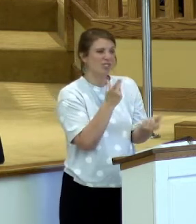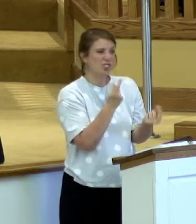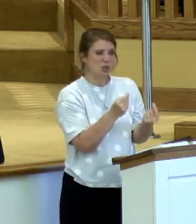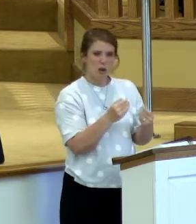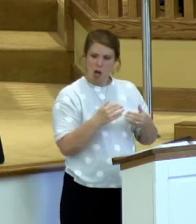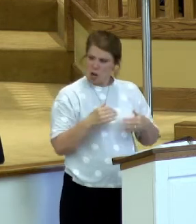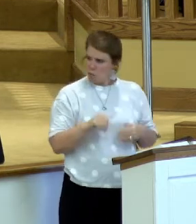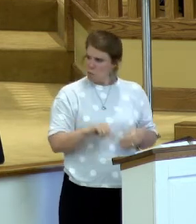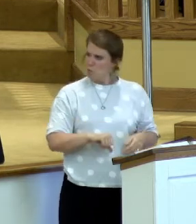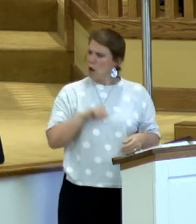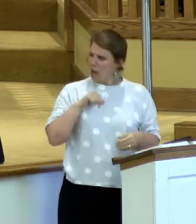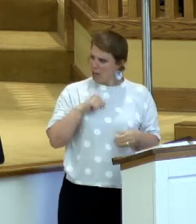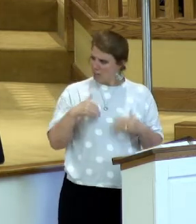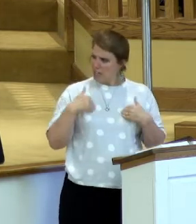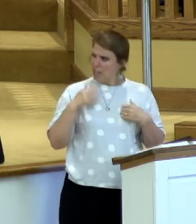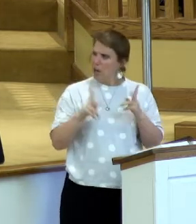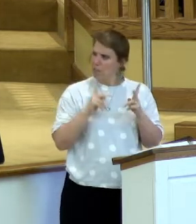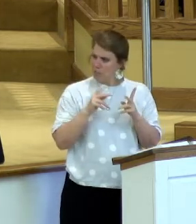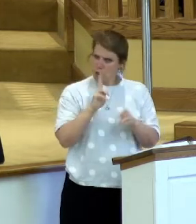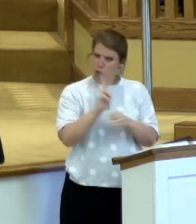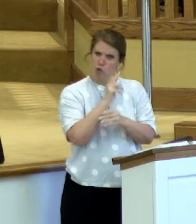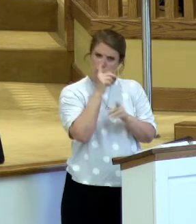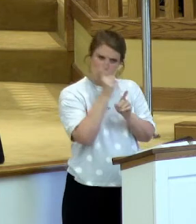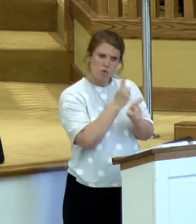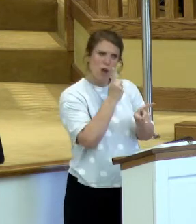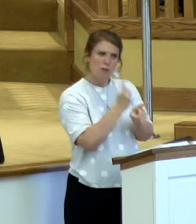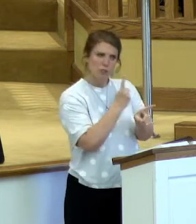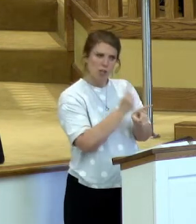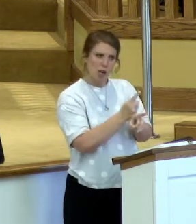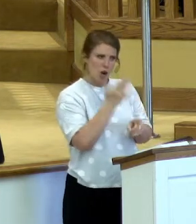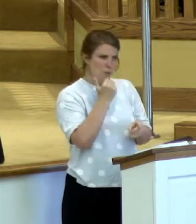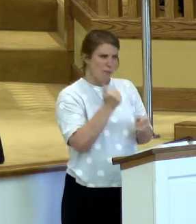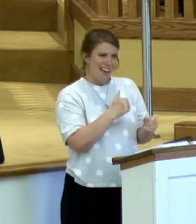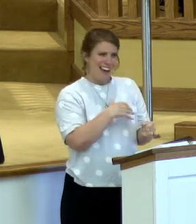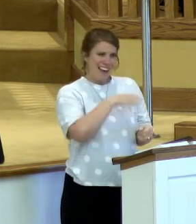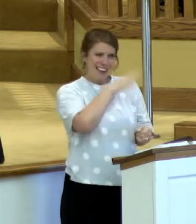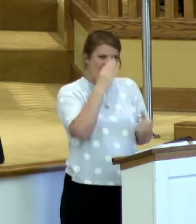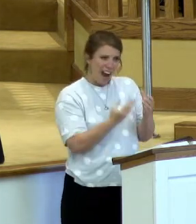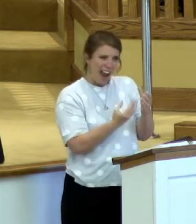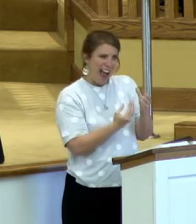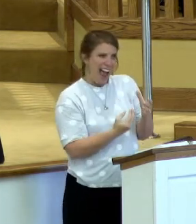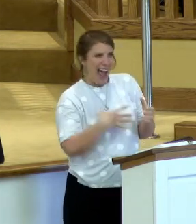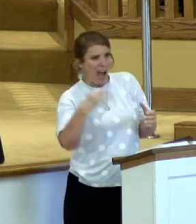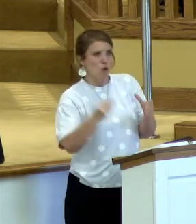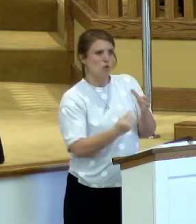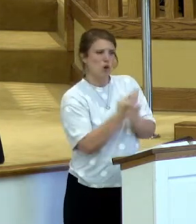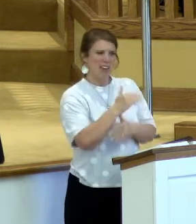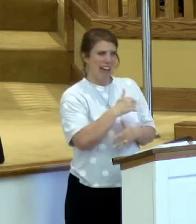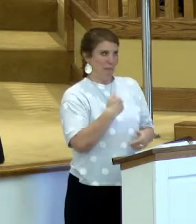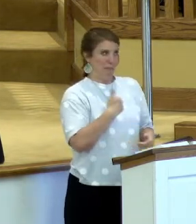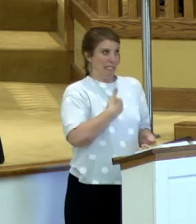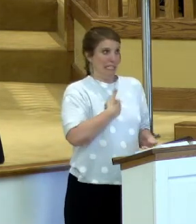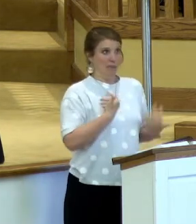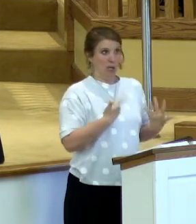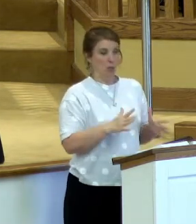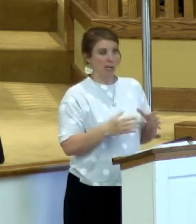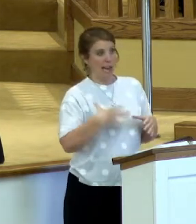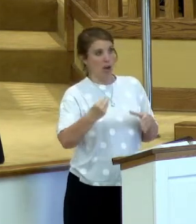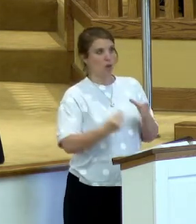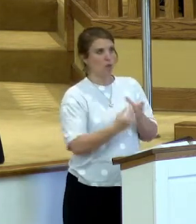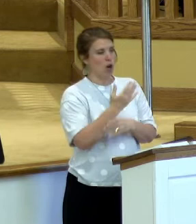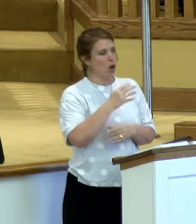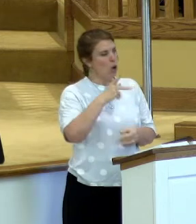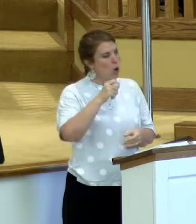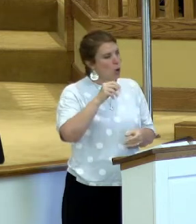I'm very proud of our young people. They use it very regularly. And I hope you guys never outgrow that. I really do. And I don't want to ever outgrow that. Brother Pope, every time he